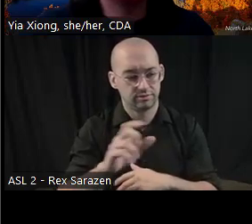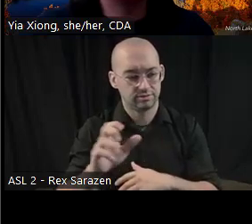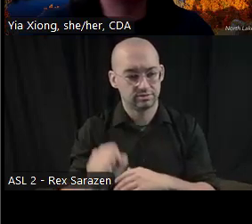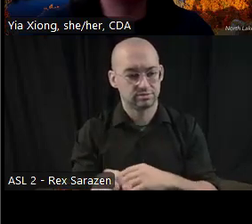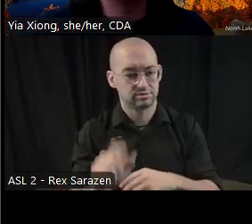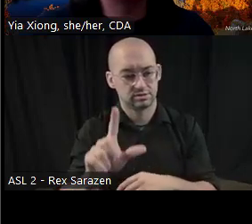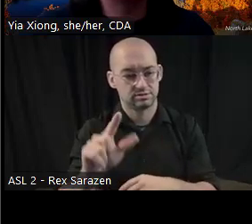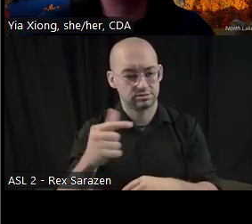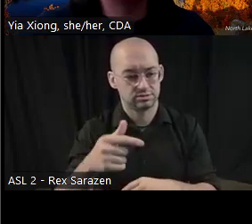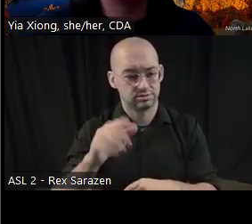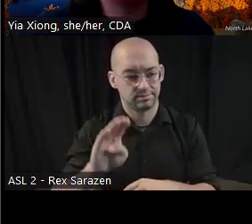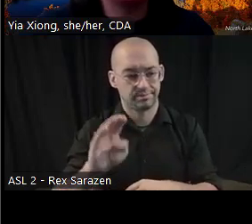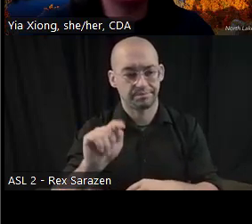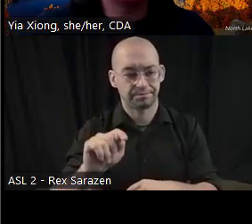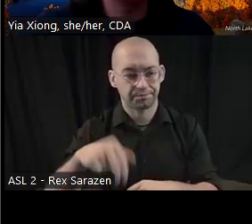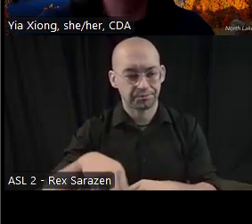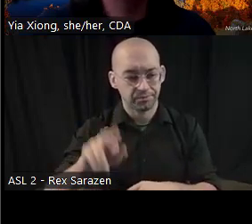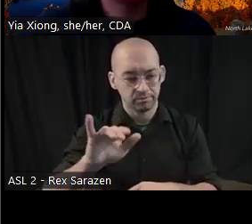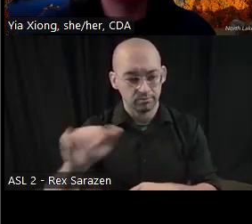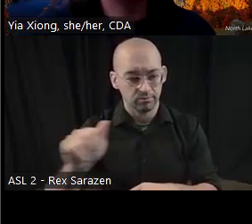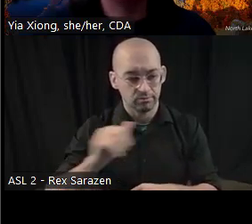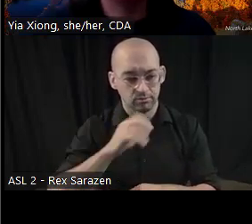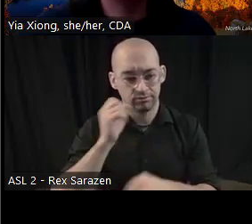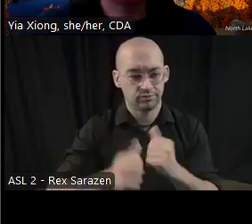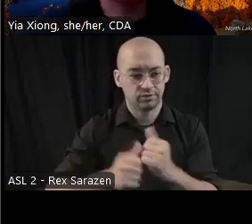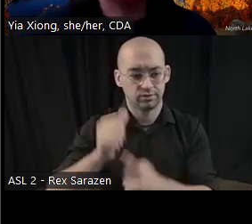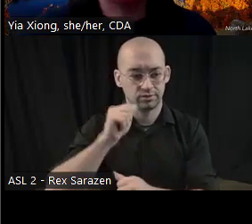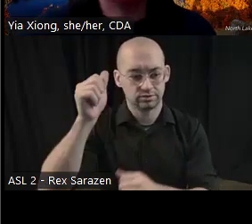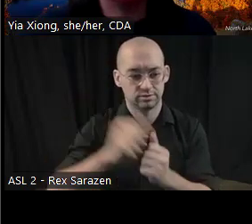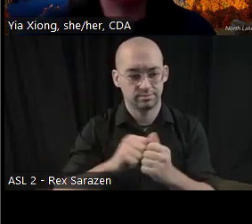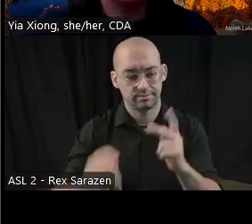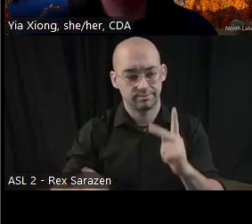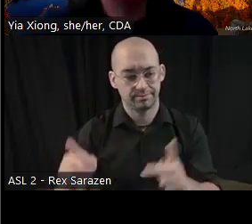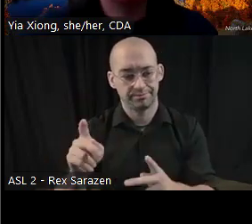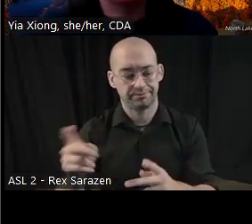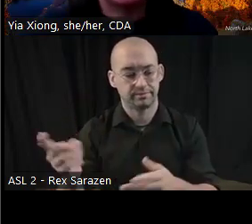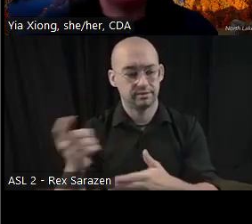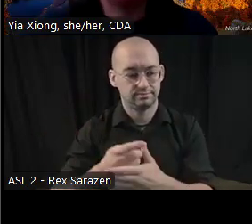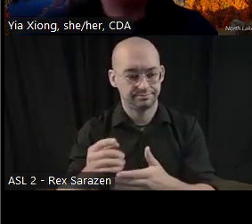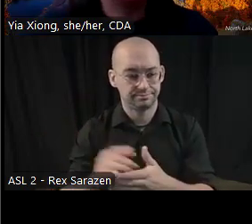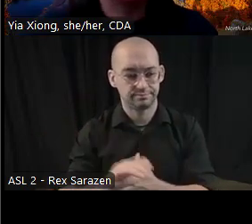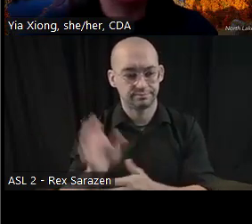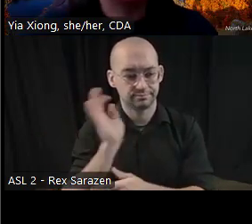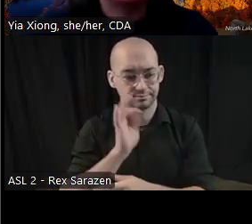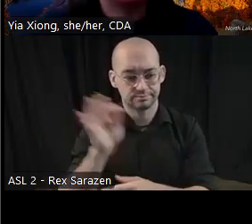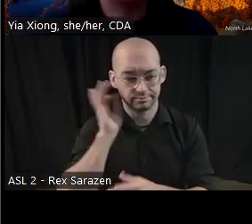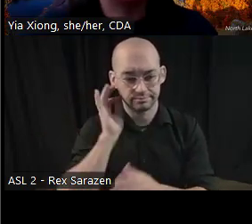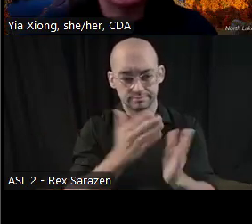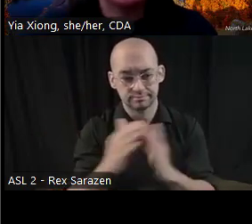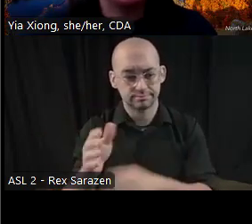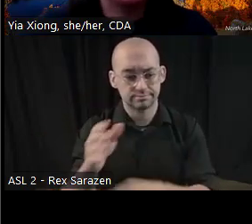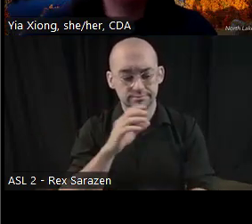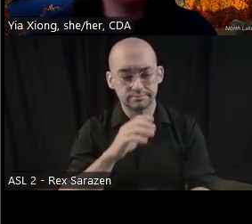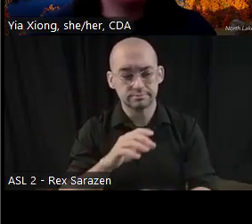LGBTQIA plus older adults and people with disabilities, the tribal communities, and Native elders. We also added a focus area on